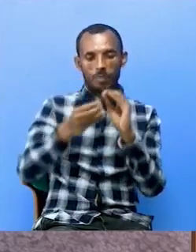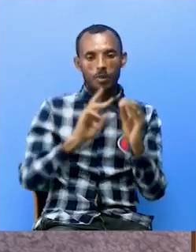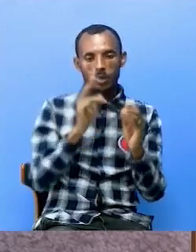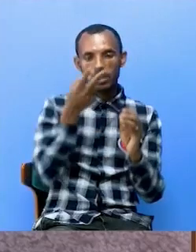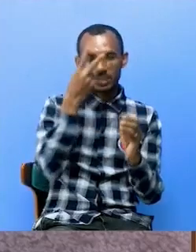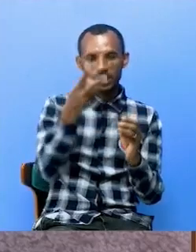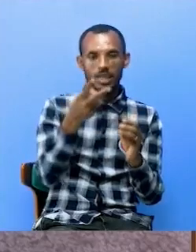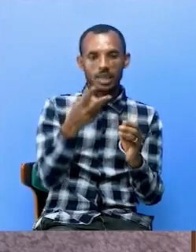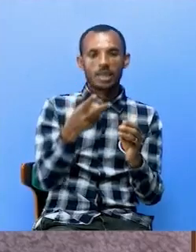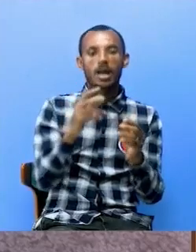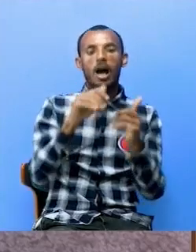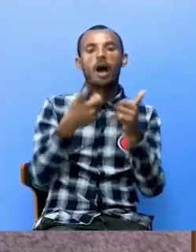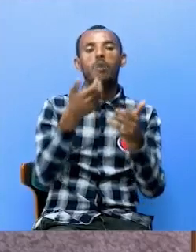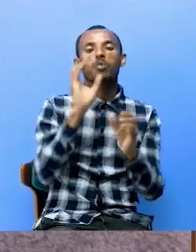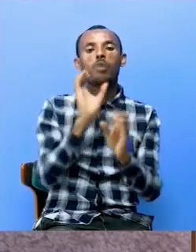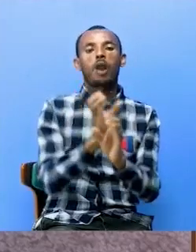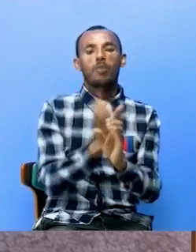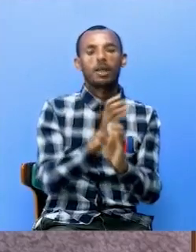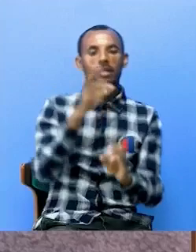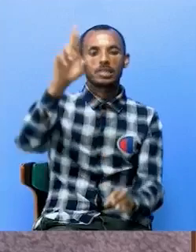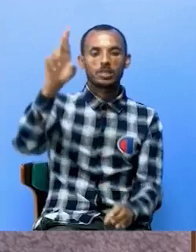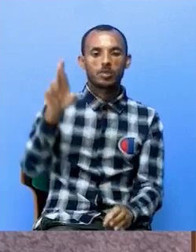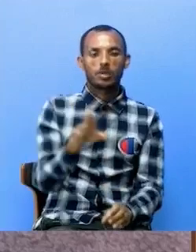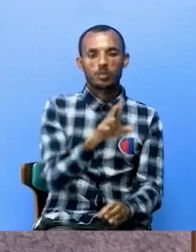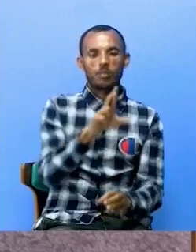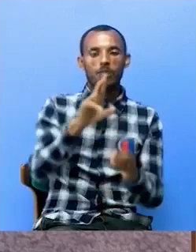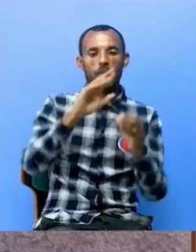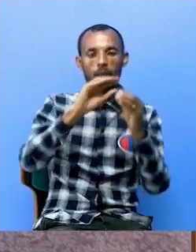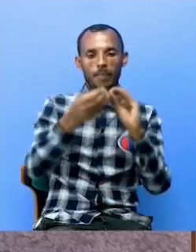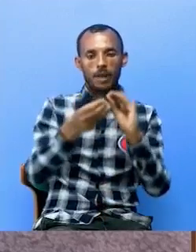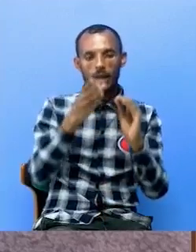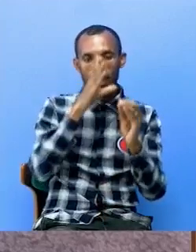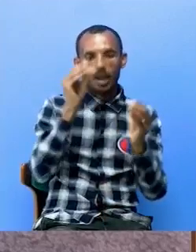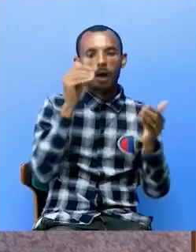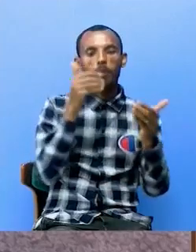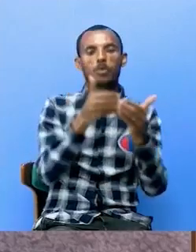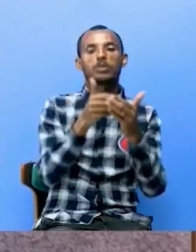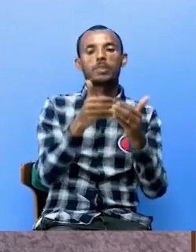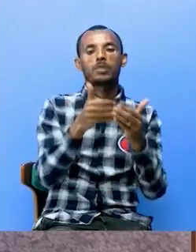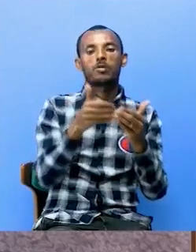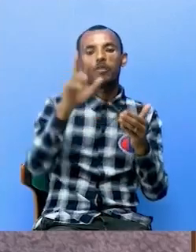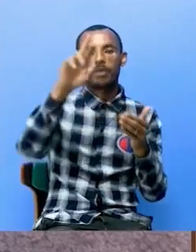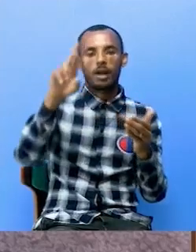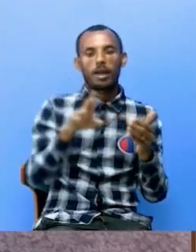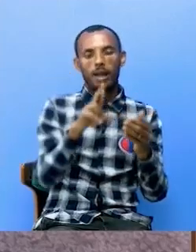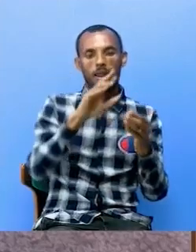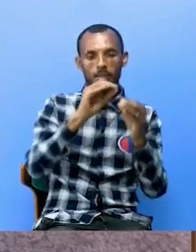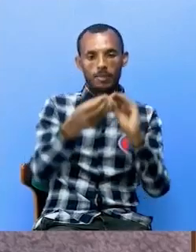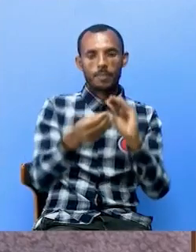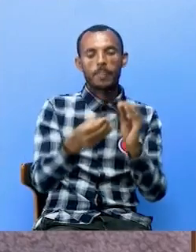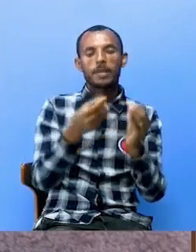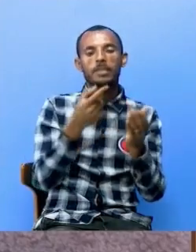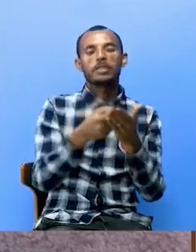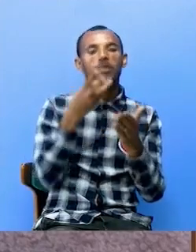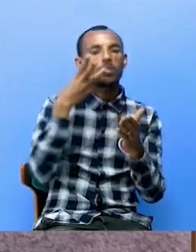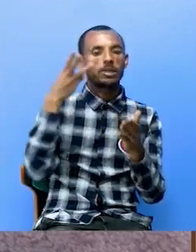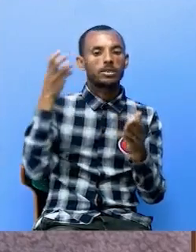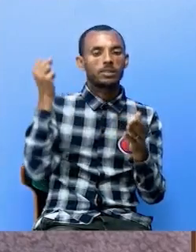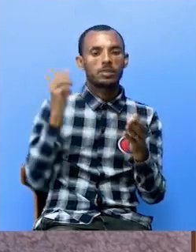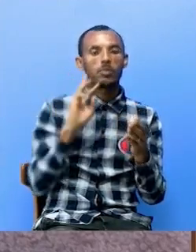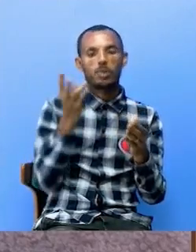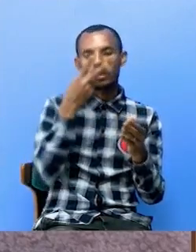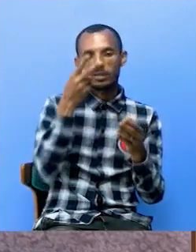seen how to calculate the square root of some number and approximating some radicals, right? This was what we have